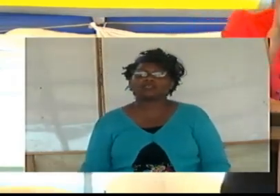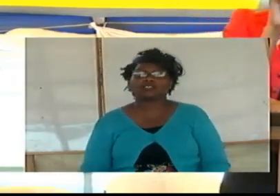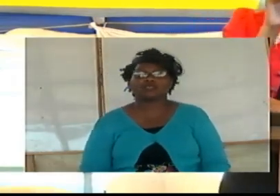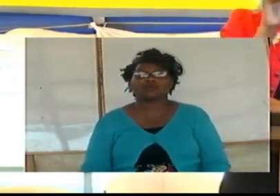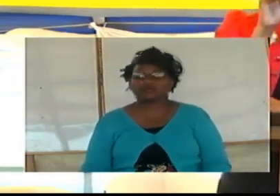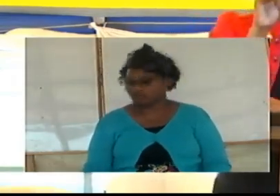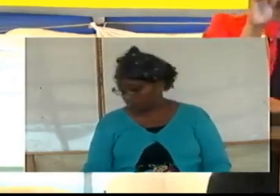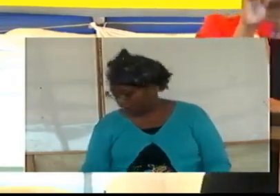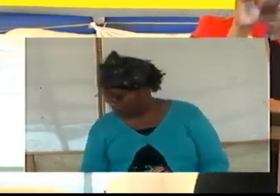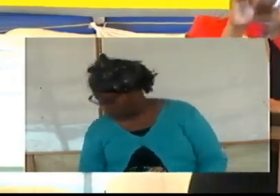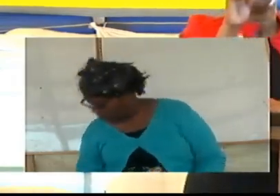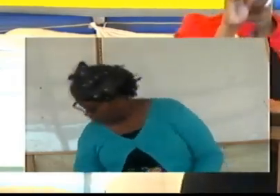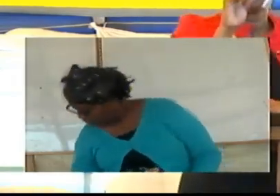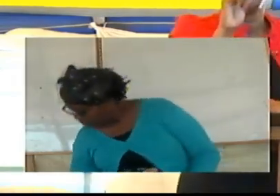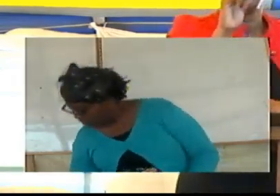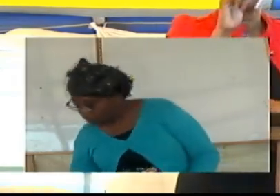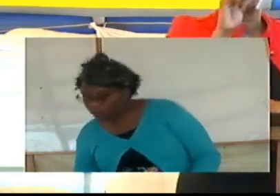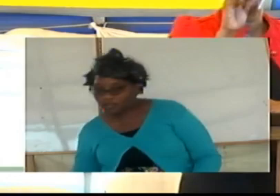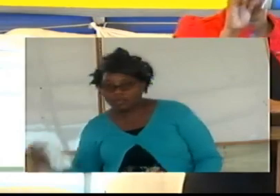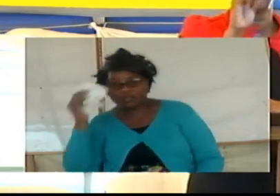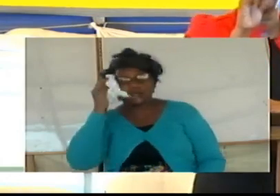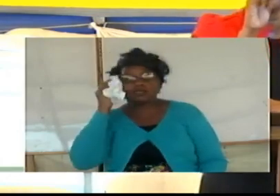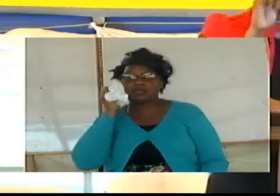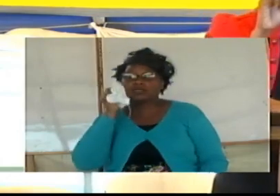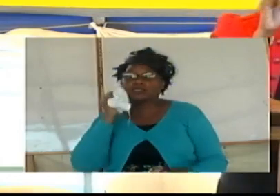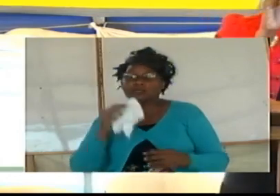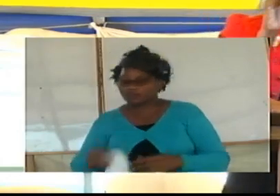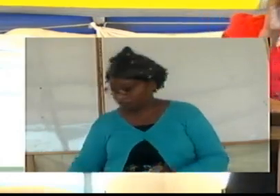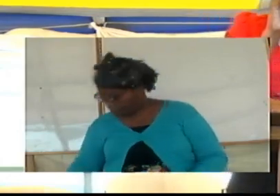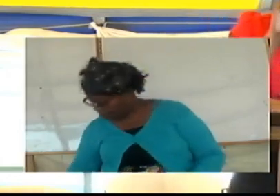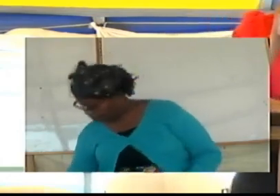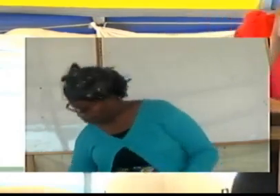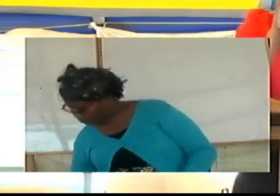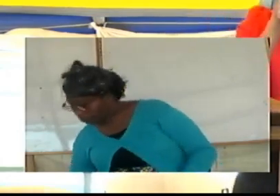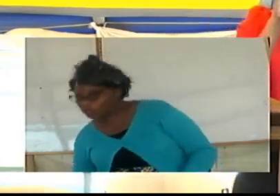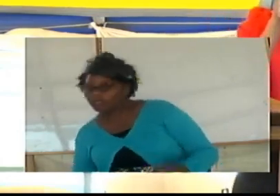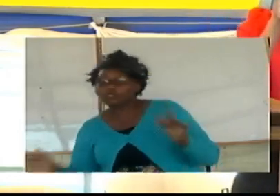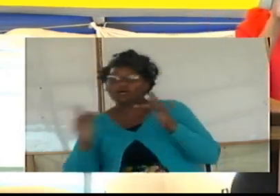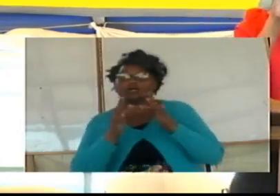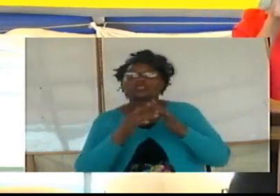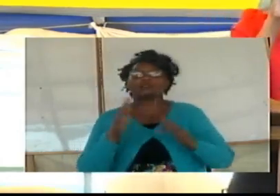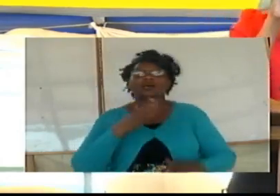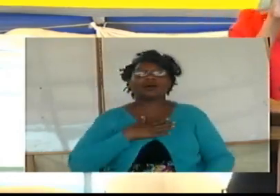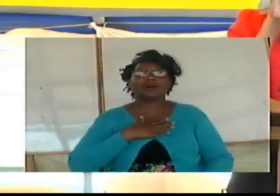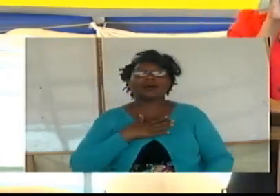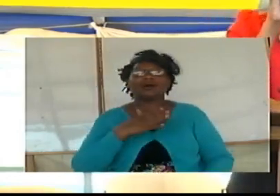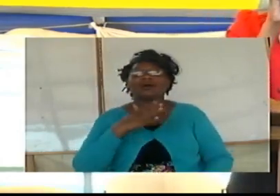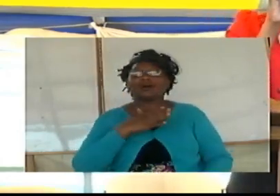mine. Praise God. When his wounded hand touched